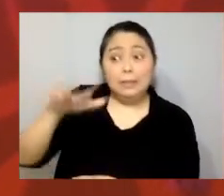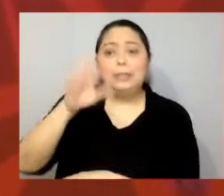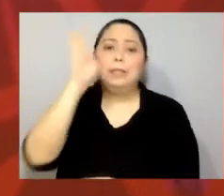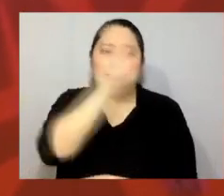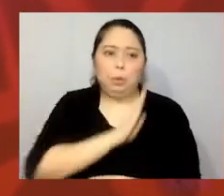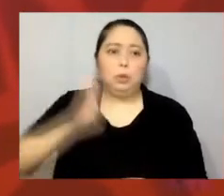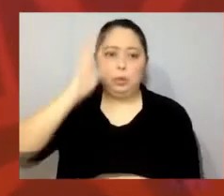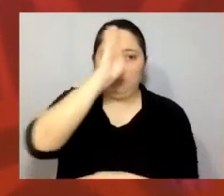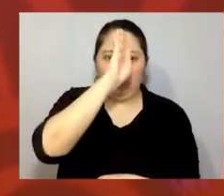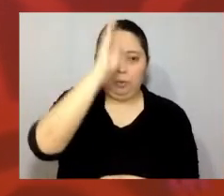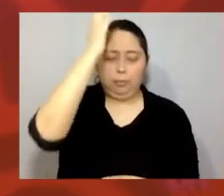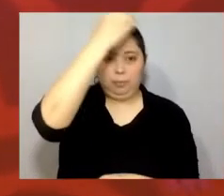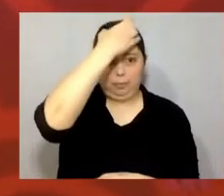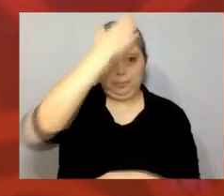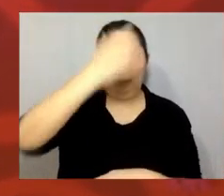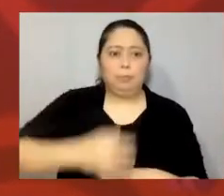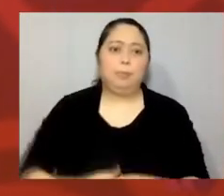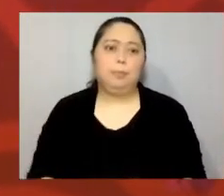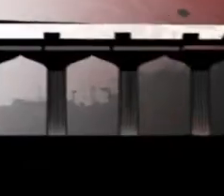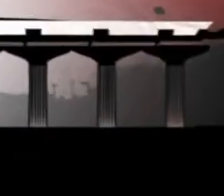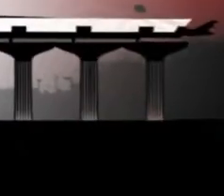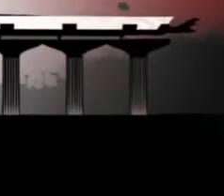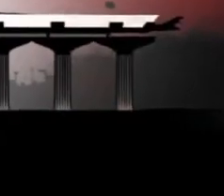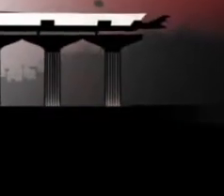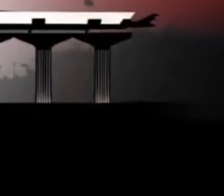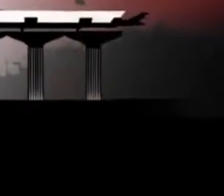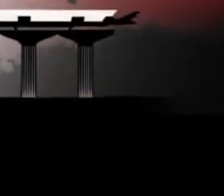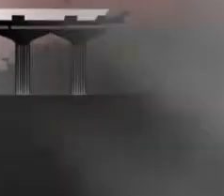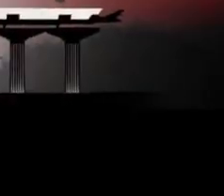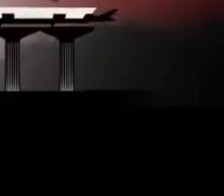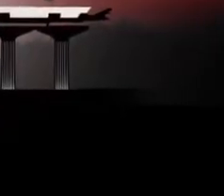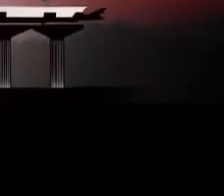and among the Bangsamoro.